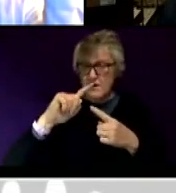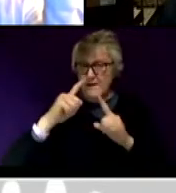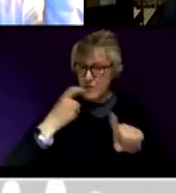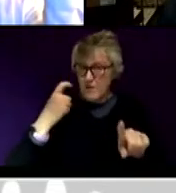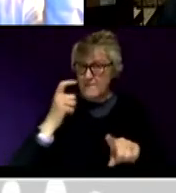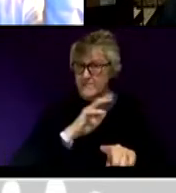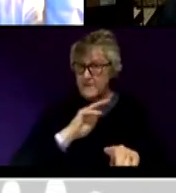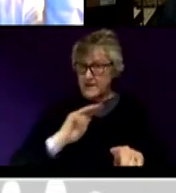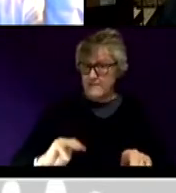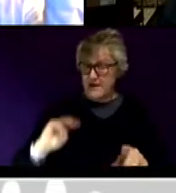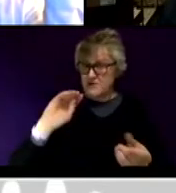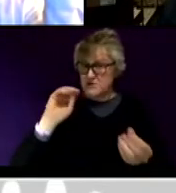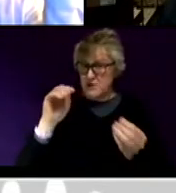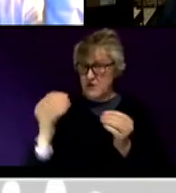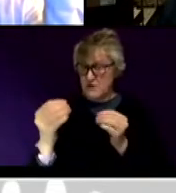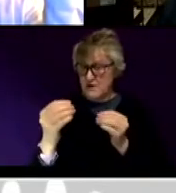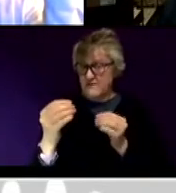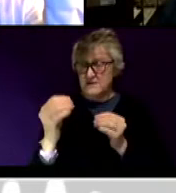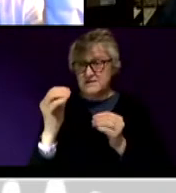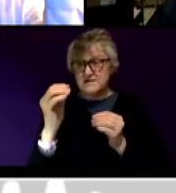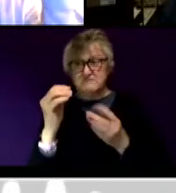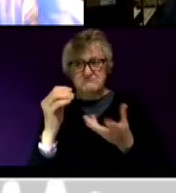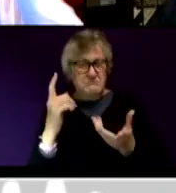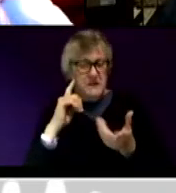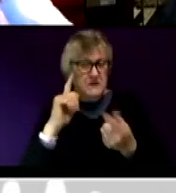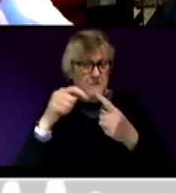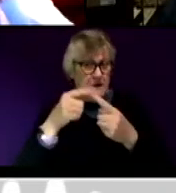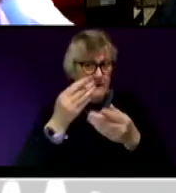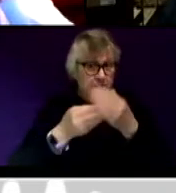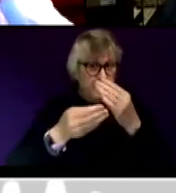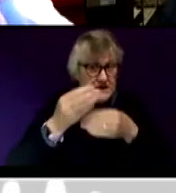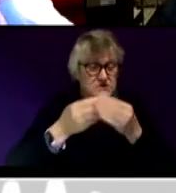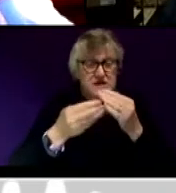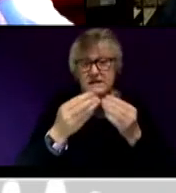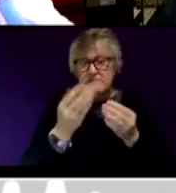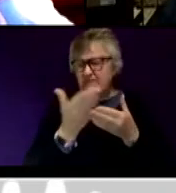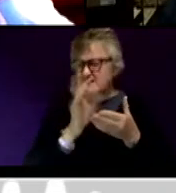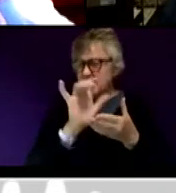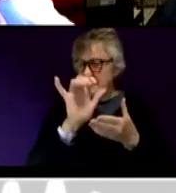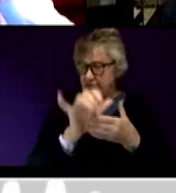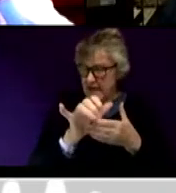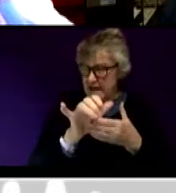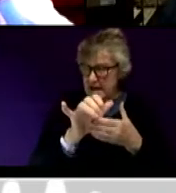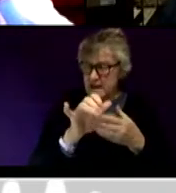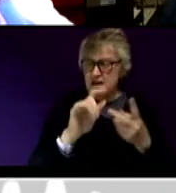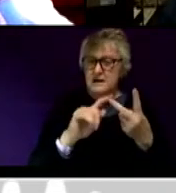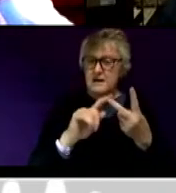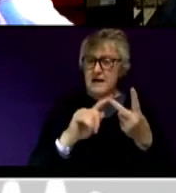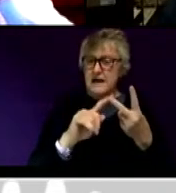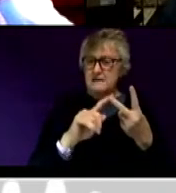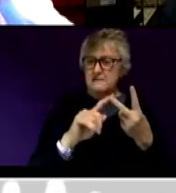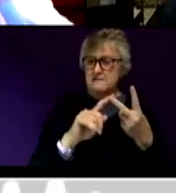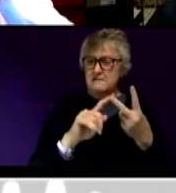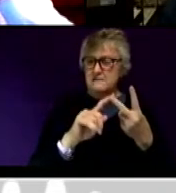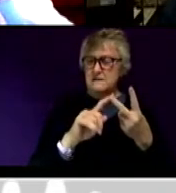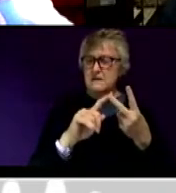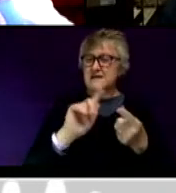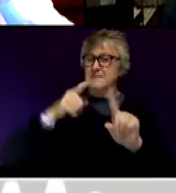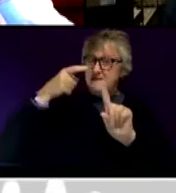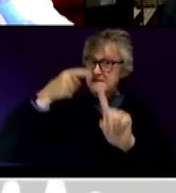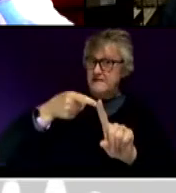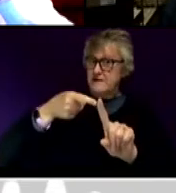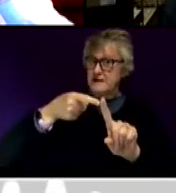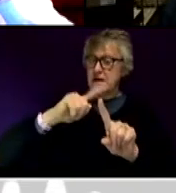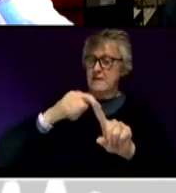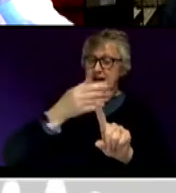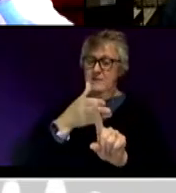PCCEP has hosted listening sessions on the budget specifically related to the bump in the past. So there's precedent